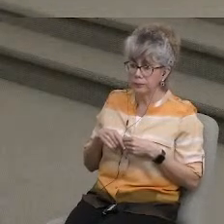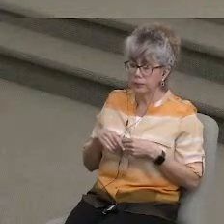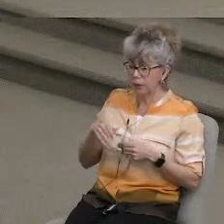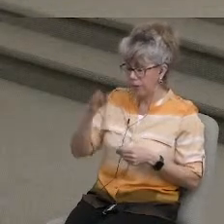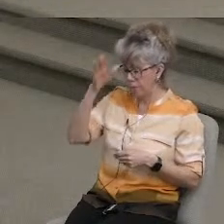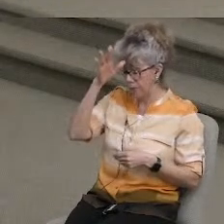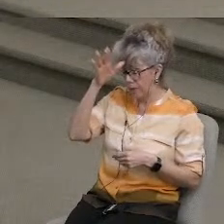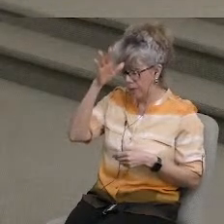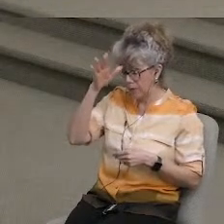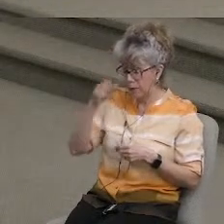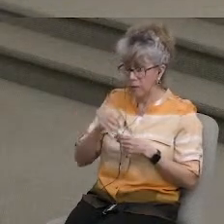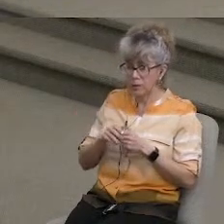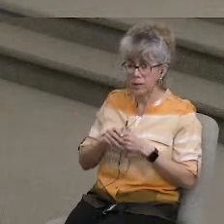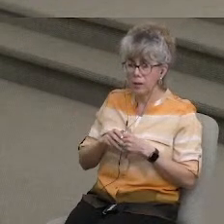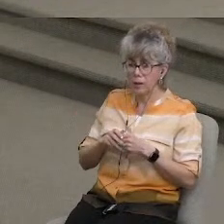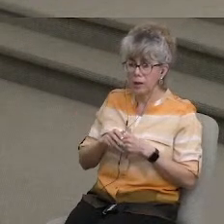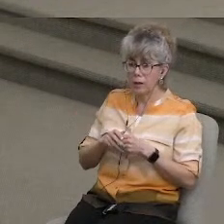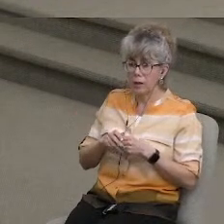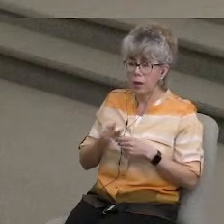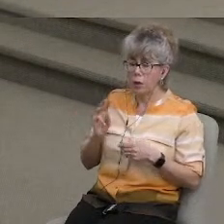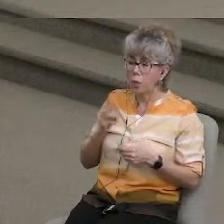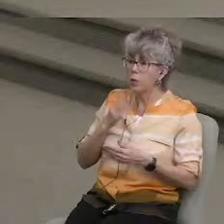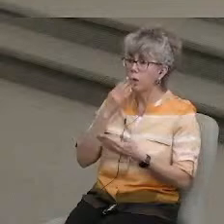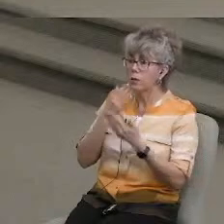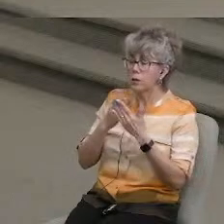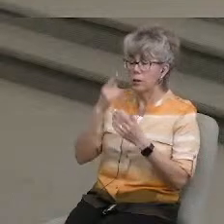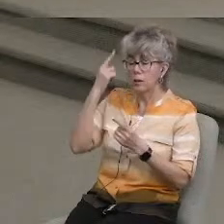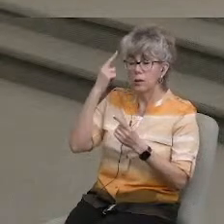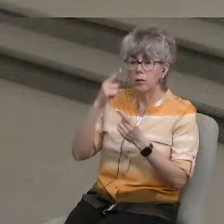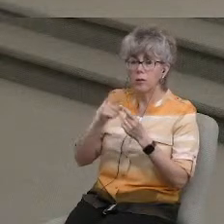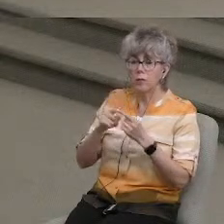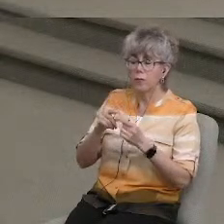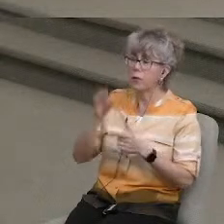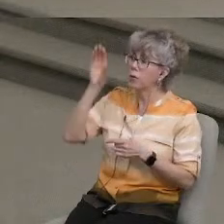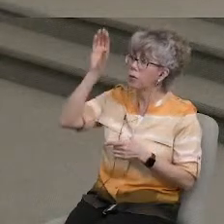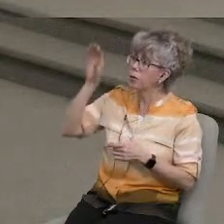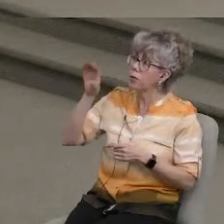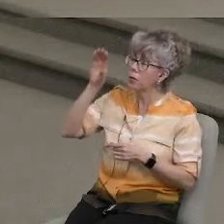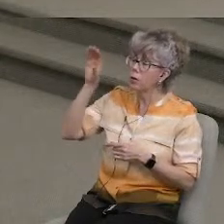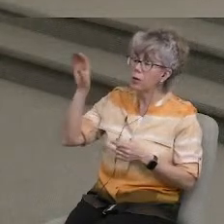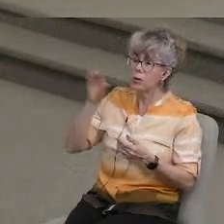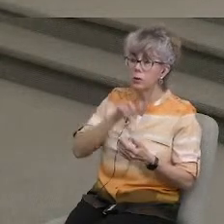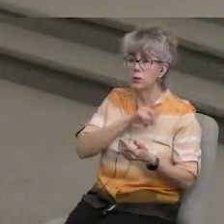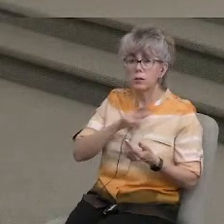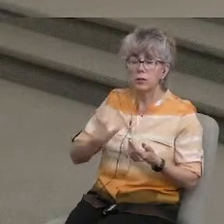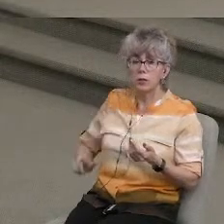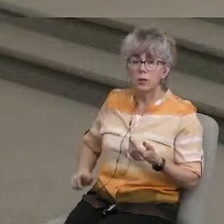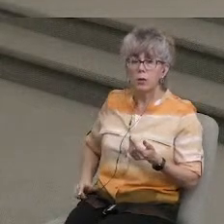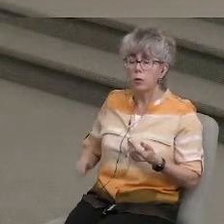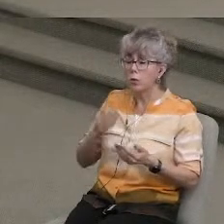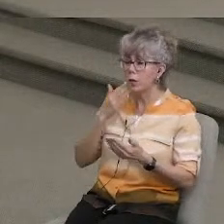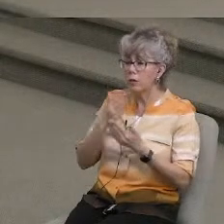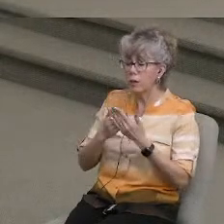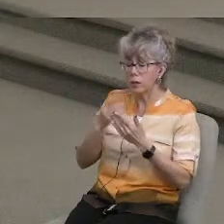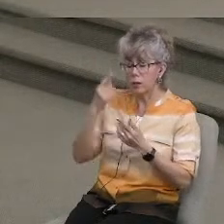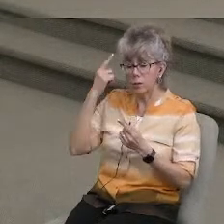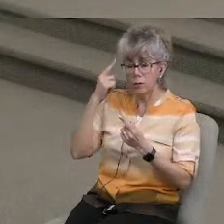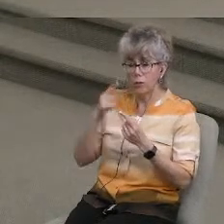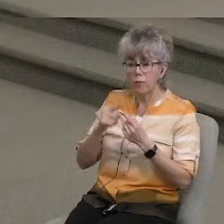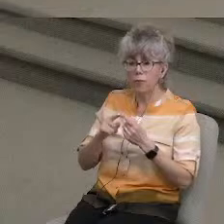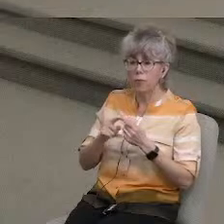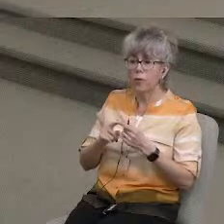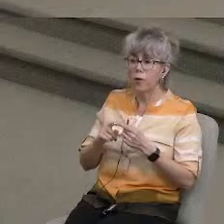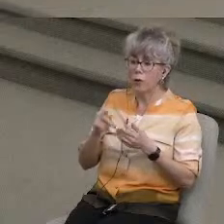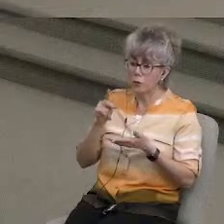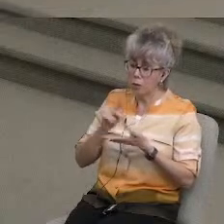Our Father, we thank you for the cross, Lord. We thank you for the